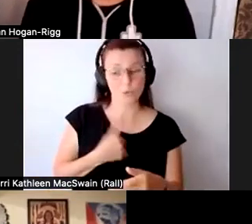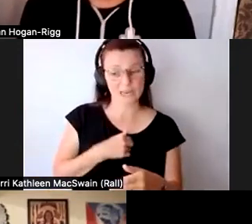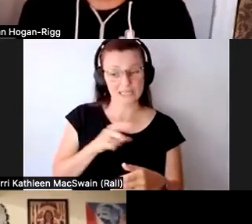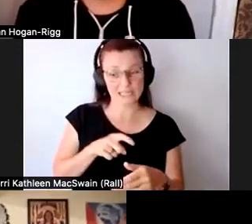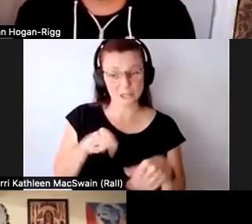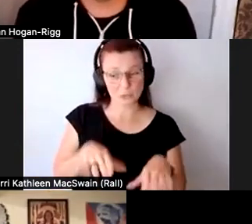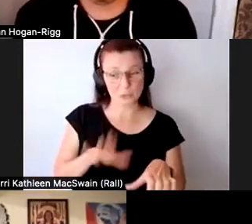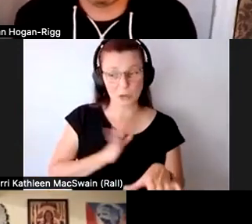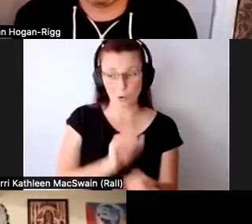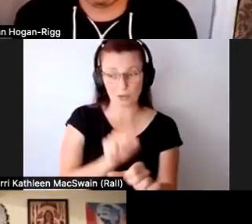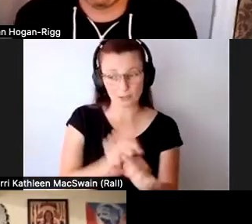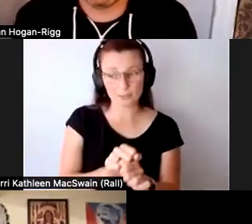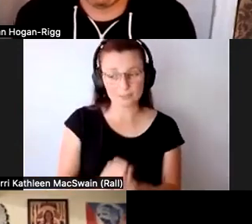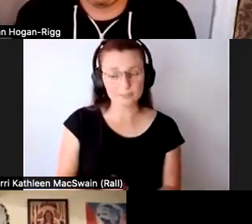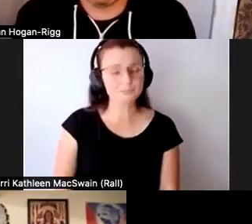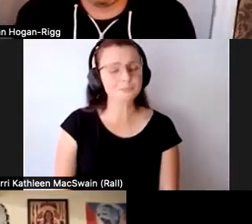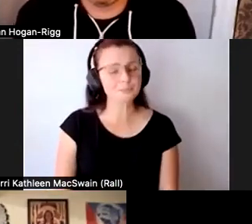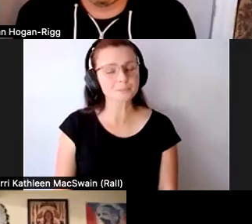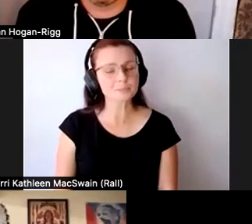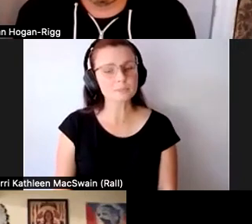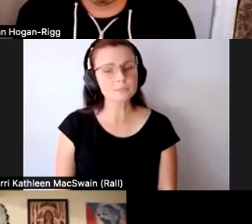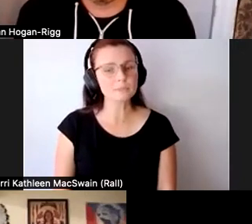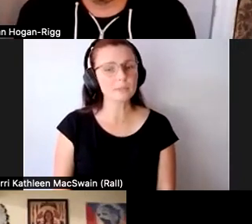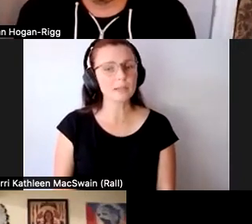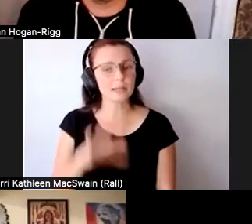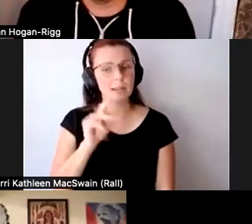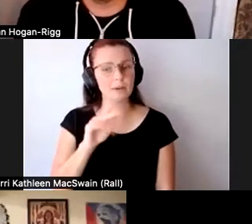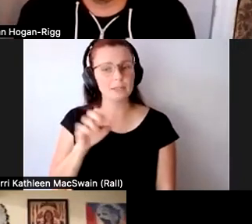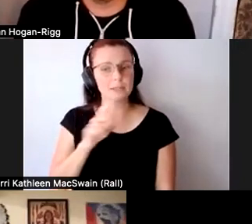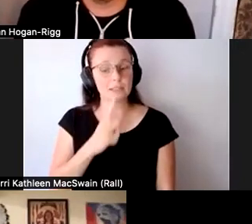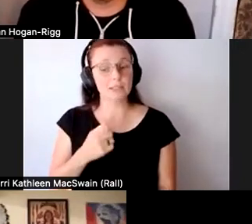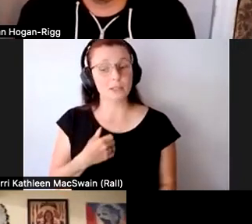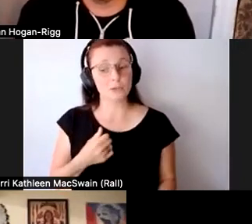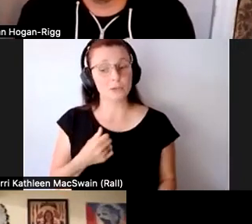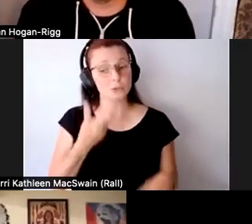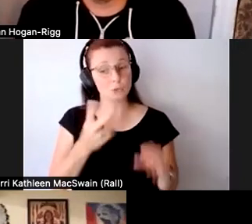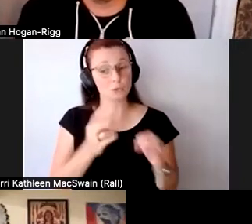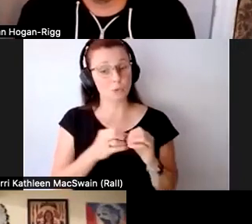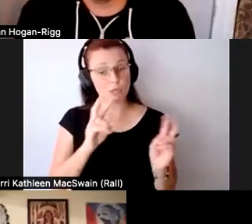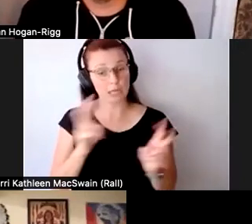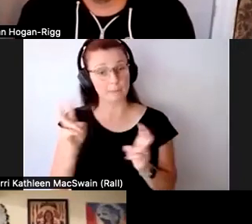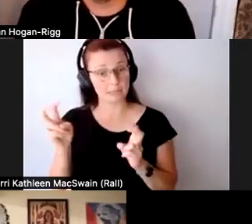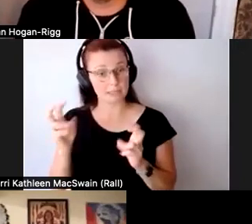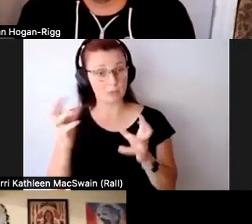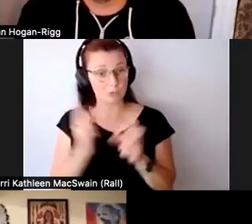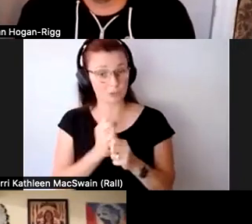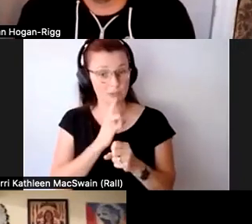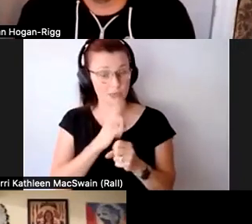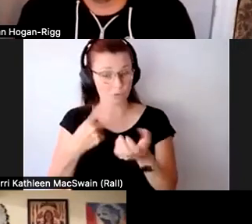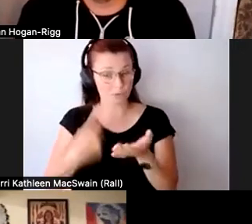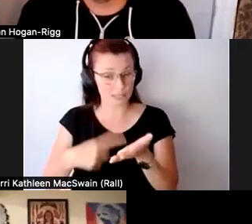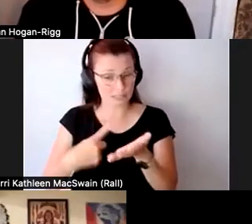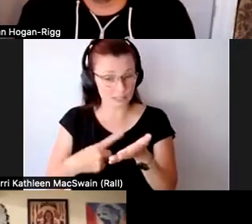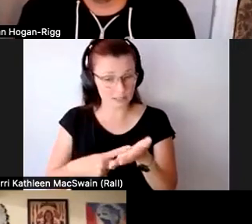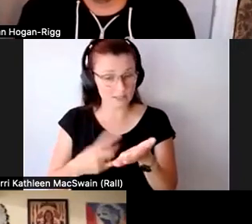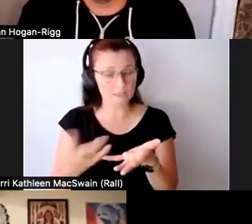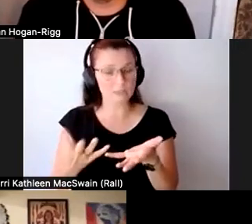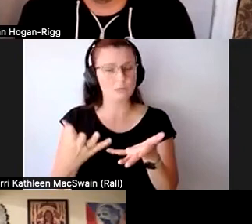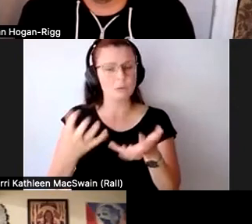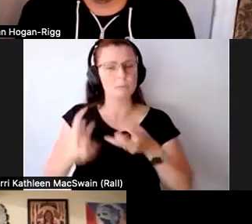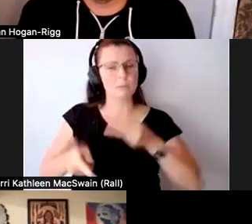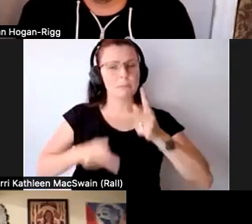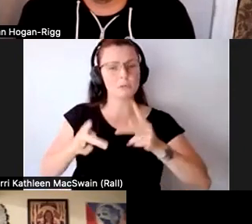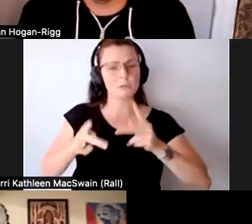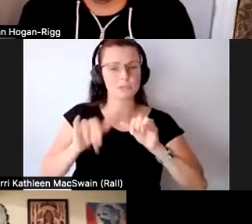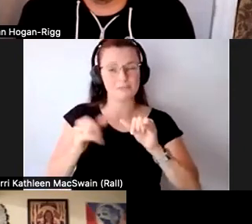Excellent. Thank you, Carl. So there's two more topics that I want to make sure we cover and people to stick around for a couple more